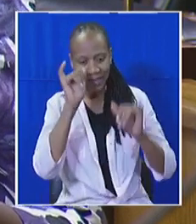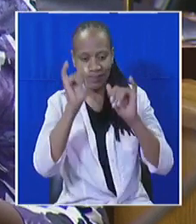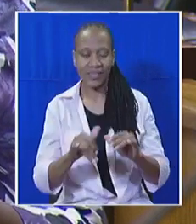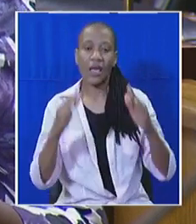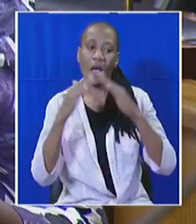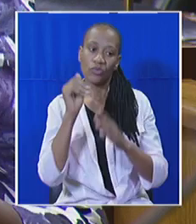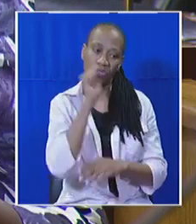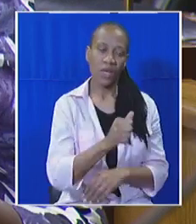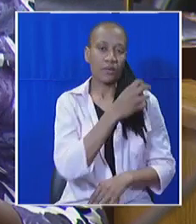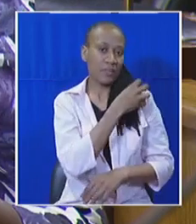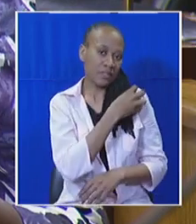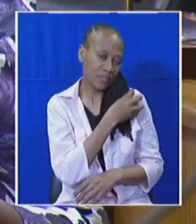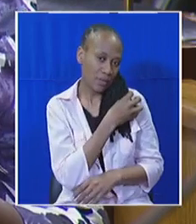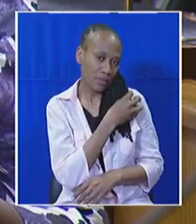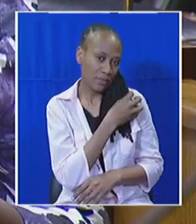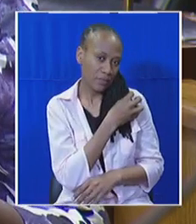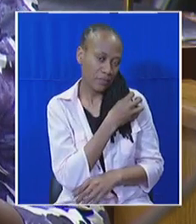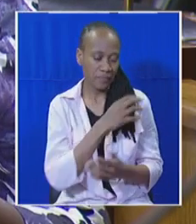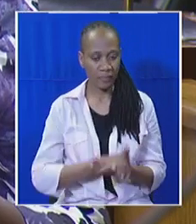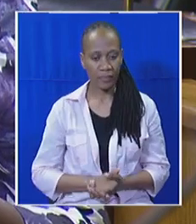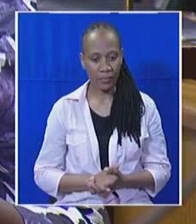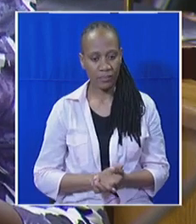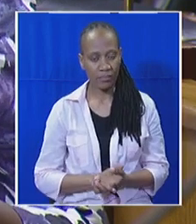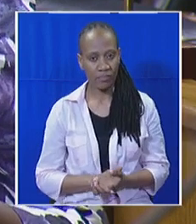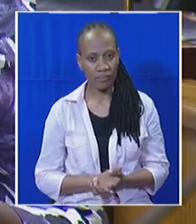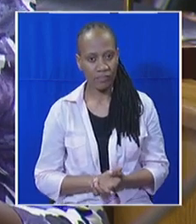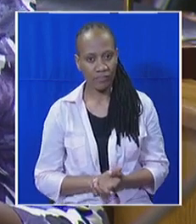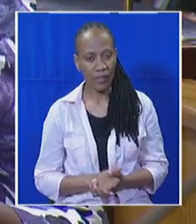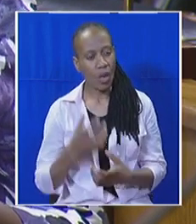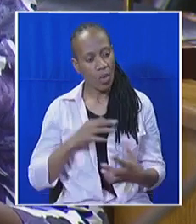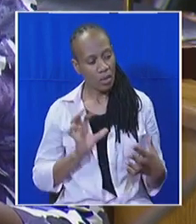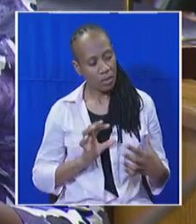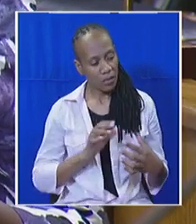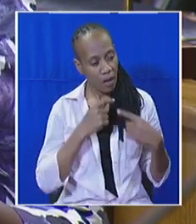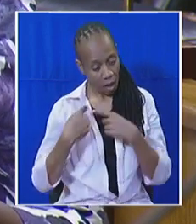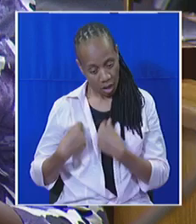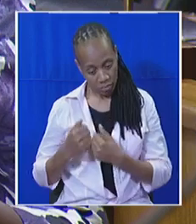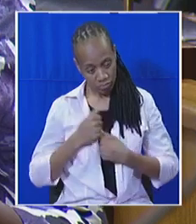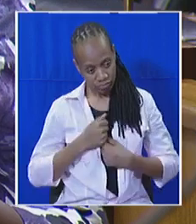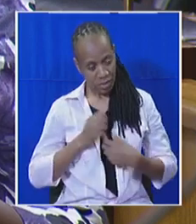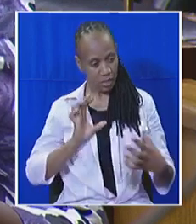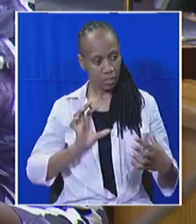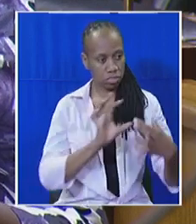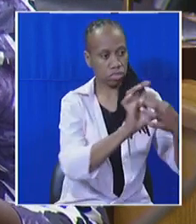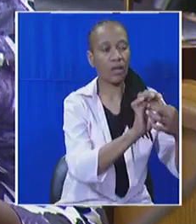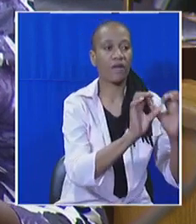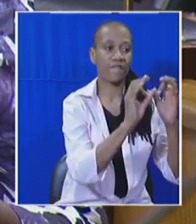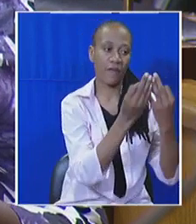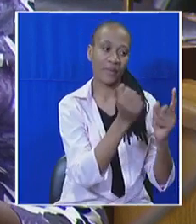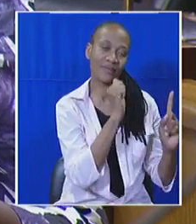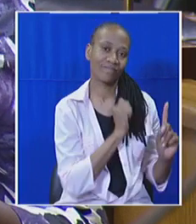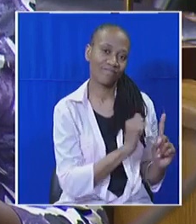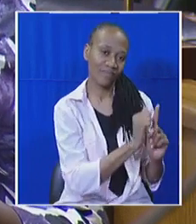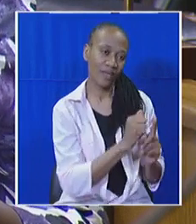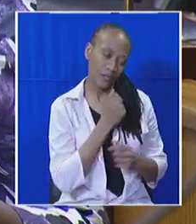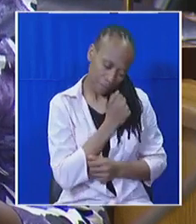home. Declares that our hearts are with minister's family during these trying times and convey